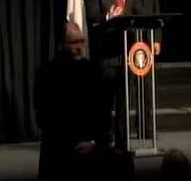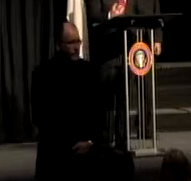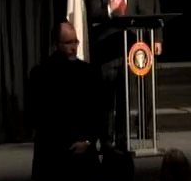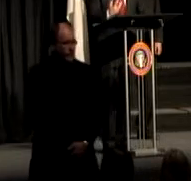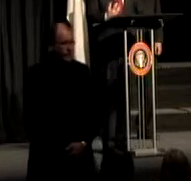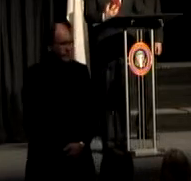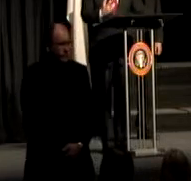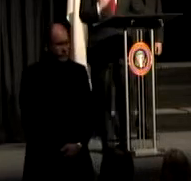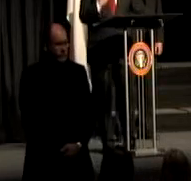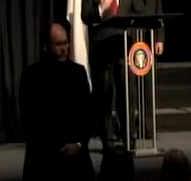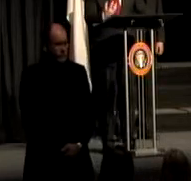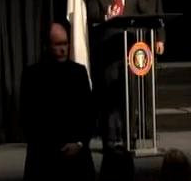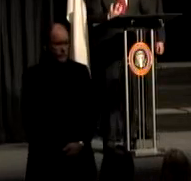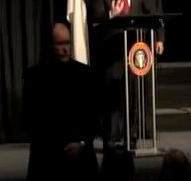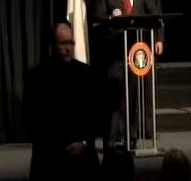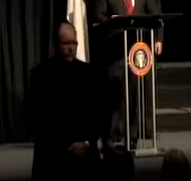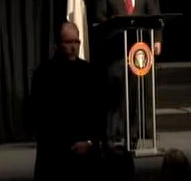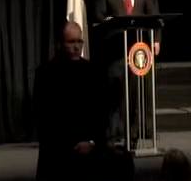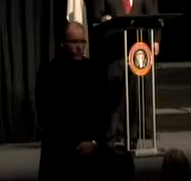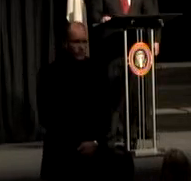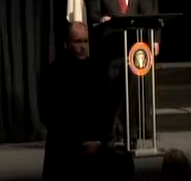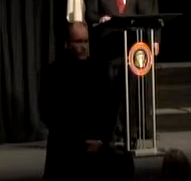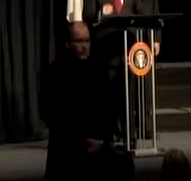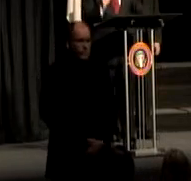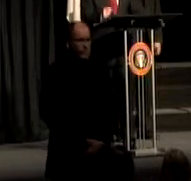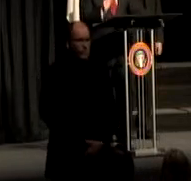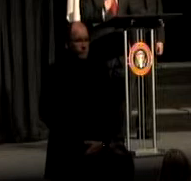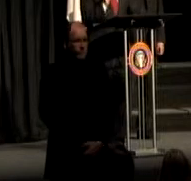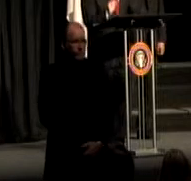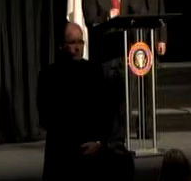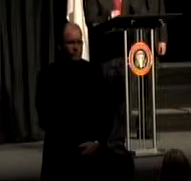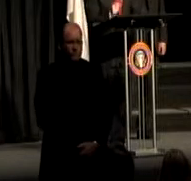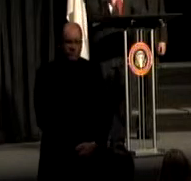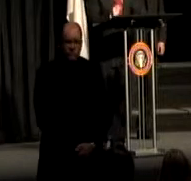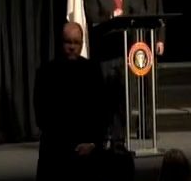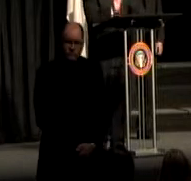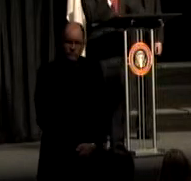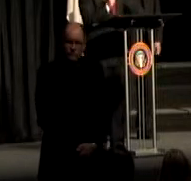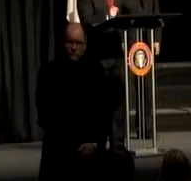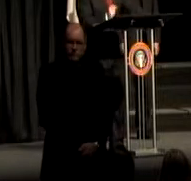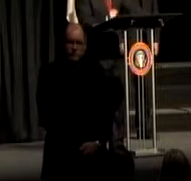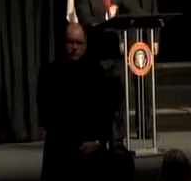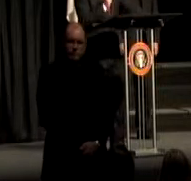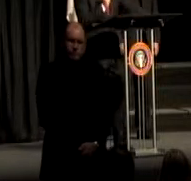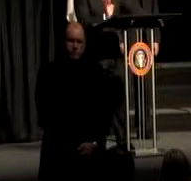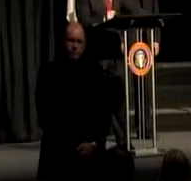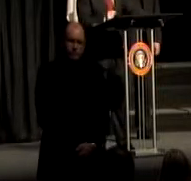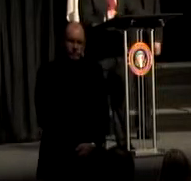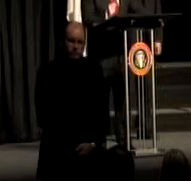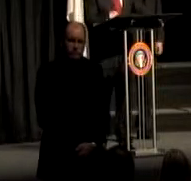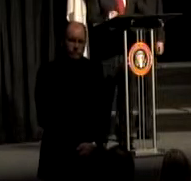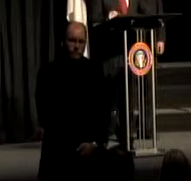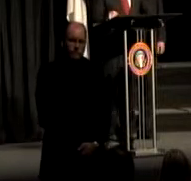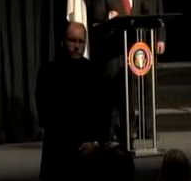spirituality is who we are in the inner core of our life and if we are going to be successful and unified as the body of Christ as